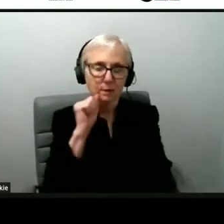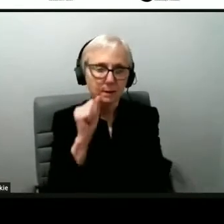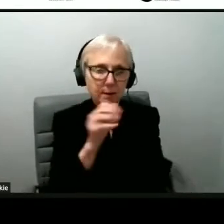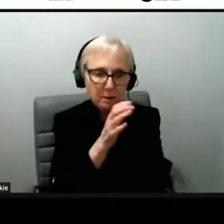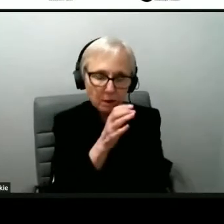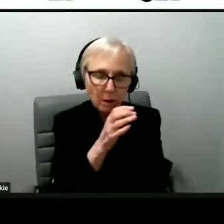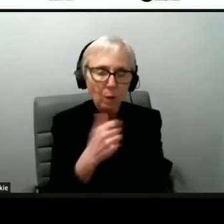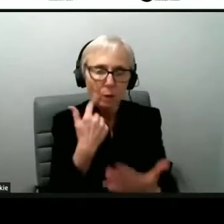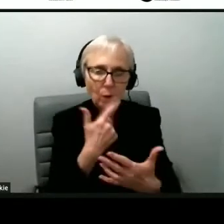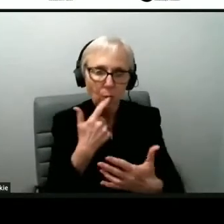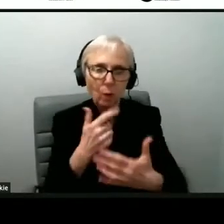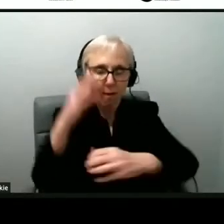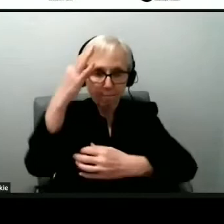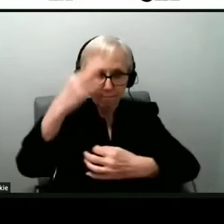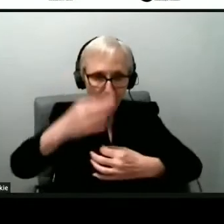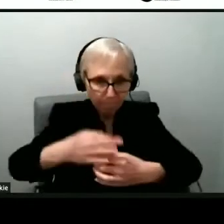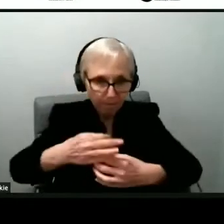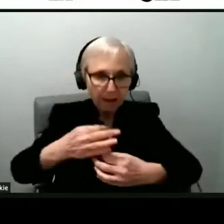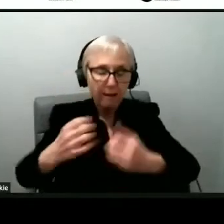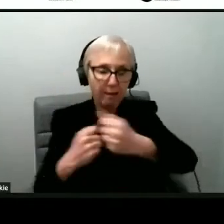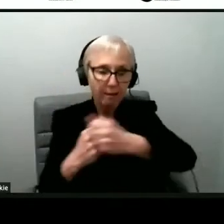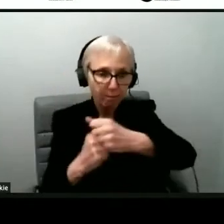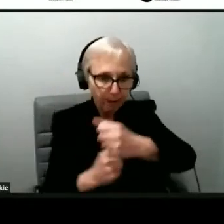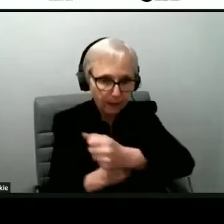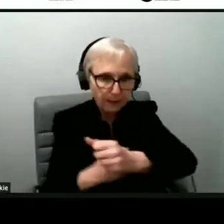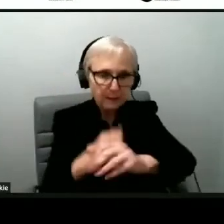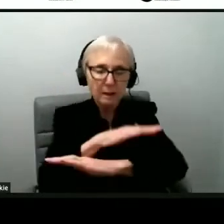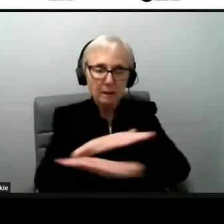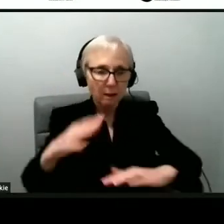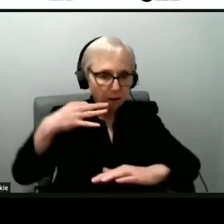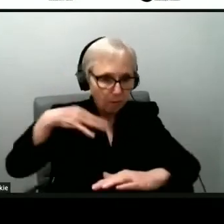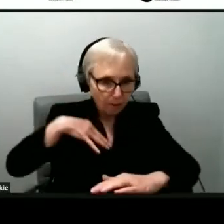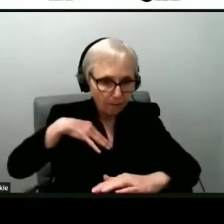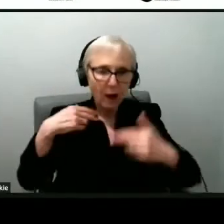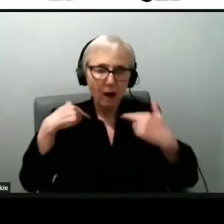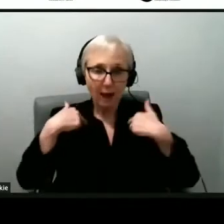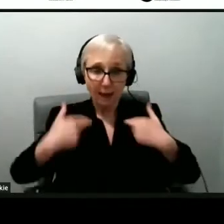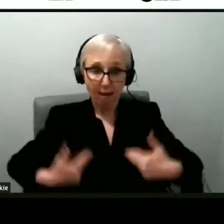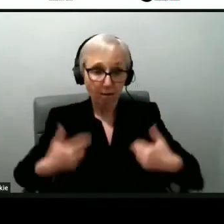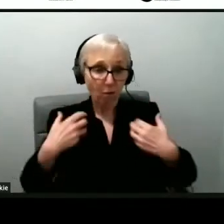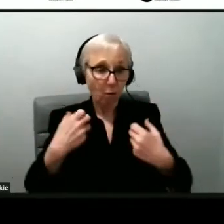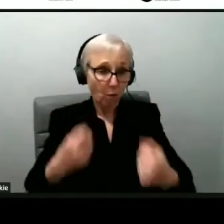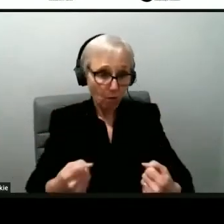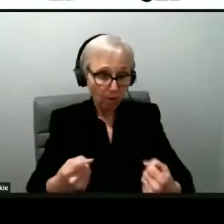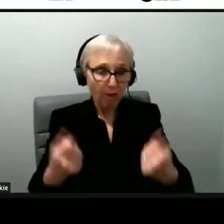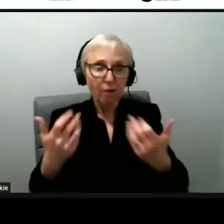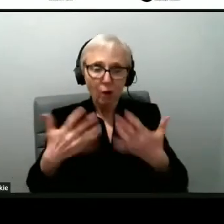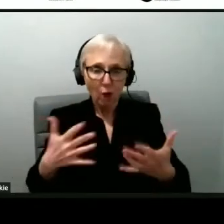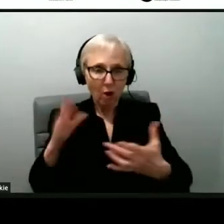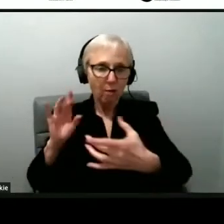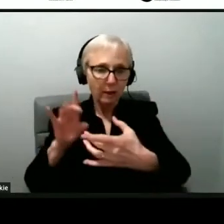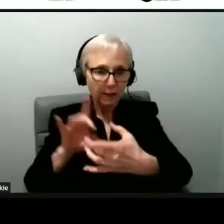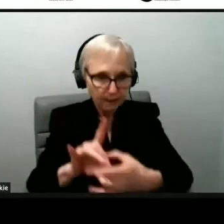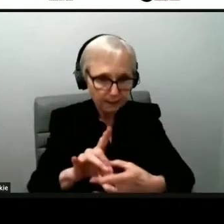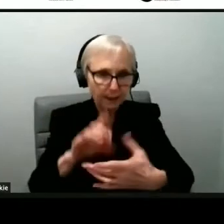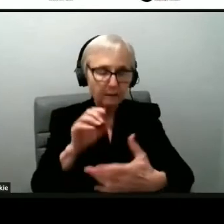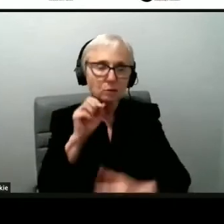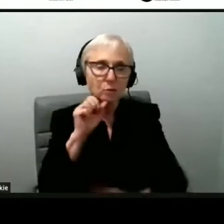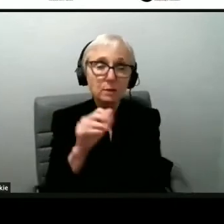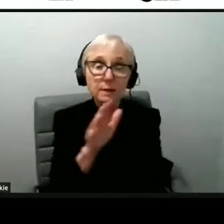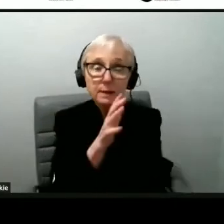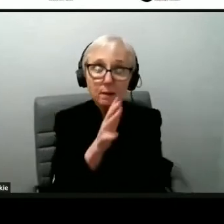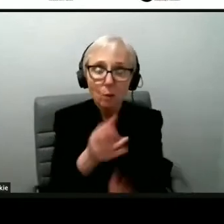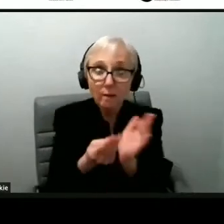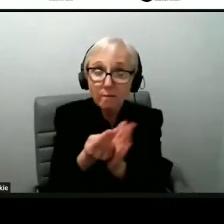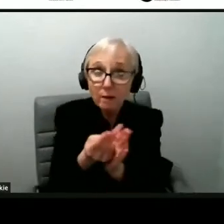so who are that? Our faith-based community, our nonprofit community, even our health and wellness community. They're already attached to our seniors. So we have to make sure